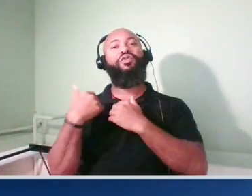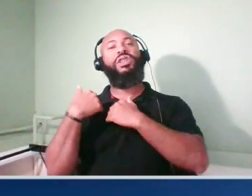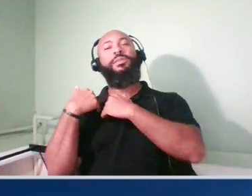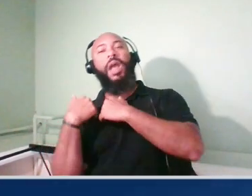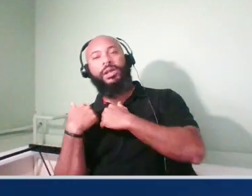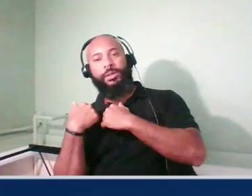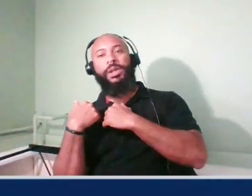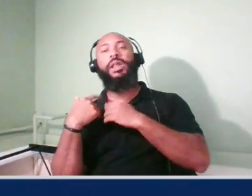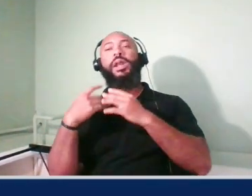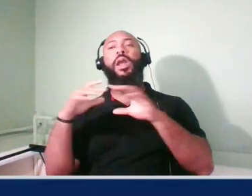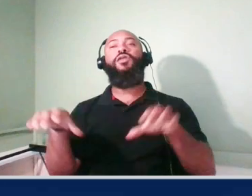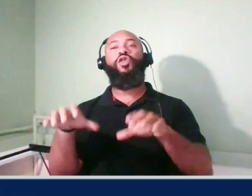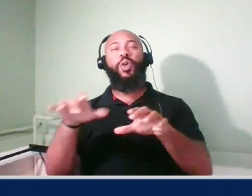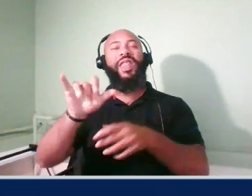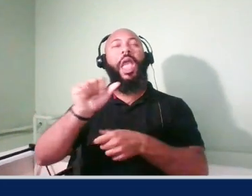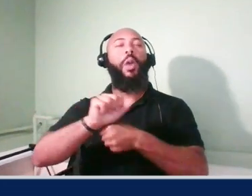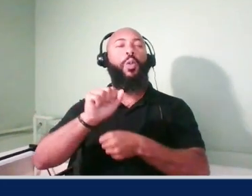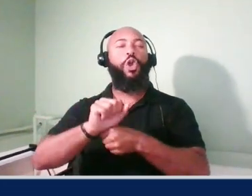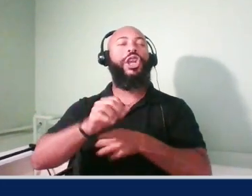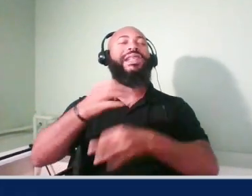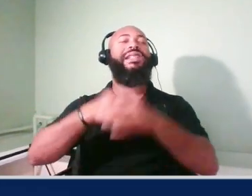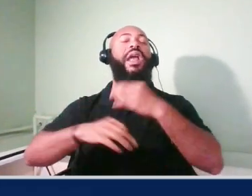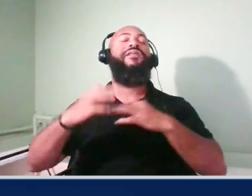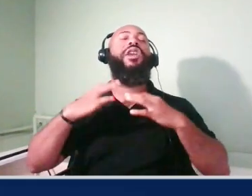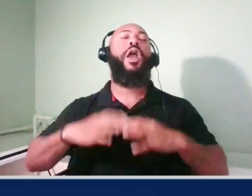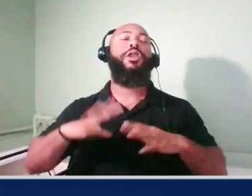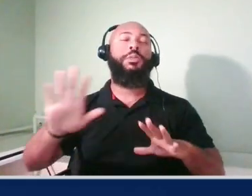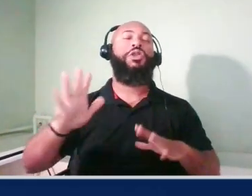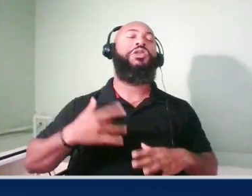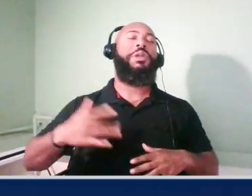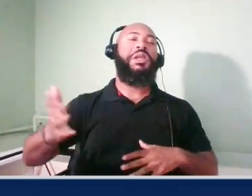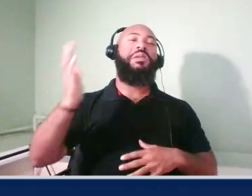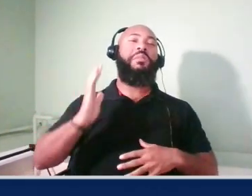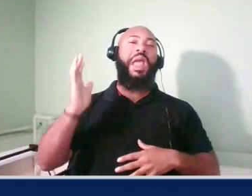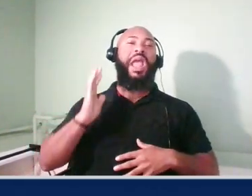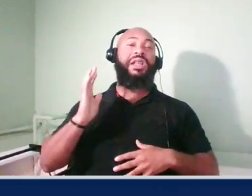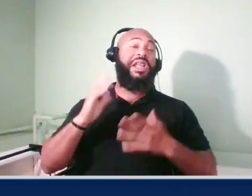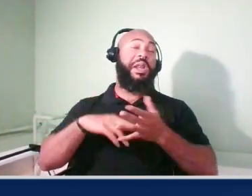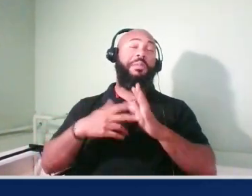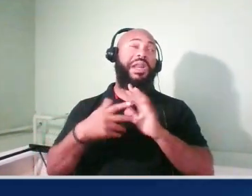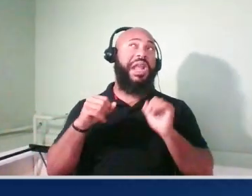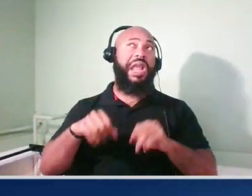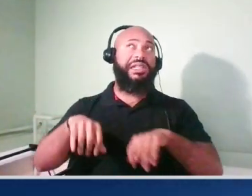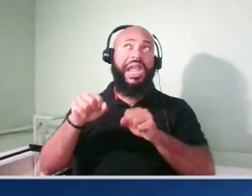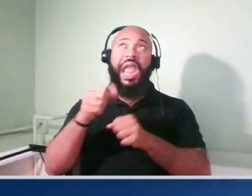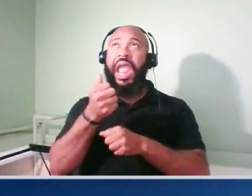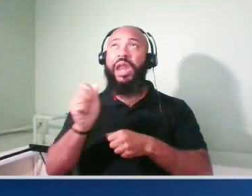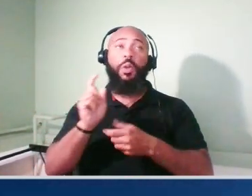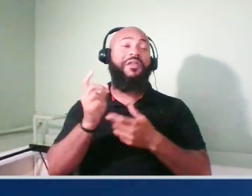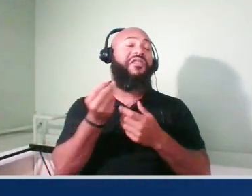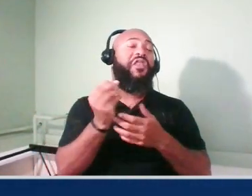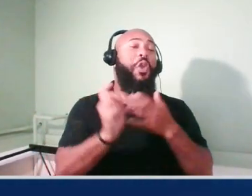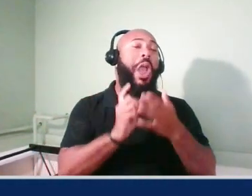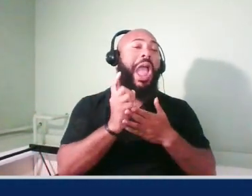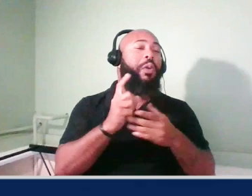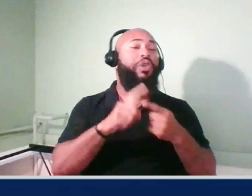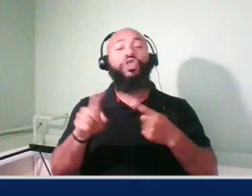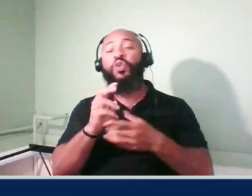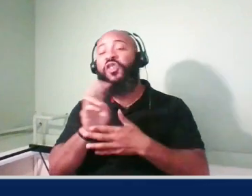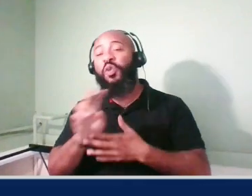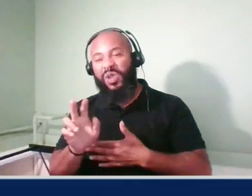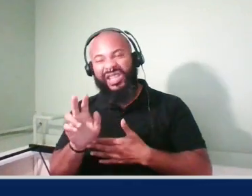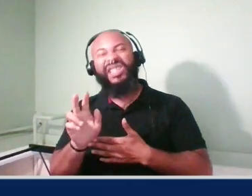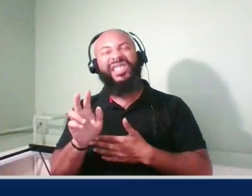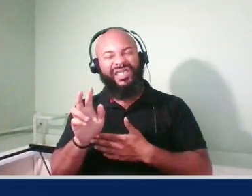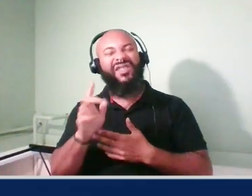by themselves before Control Tower controls. Yeah. And it used to take anywhere from a couple of hours to weeks just to do that mapping. Wow. Right? Mm.